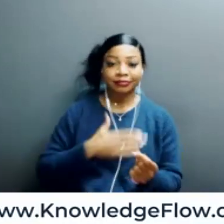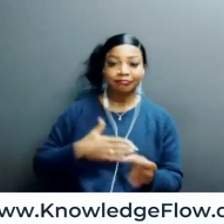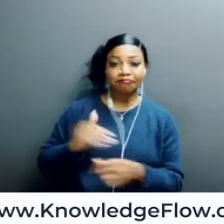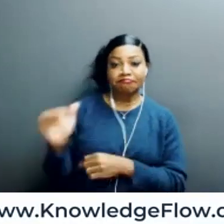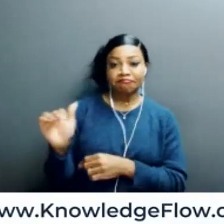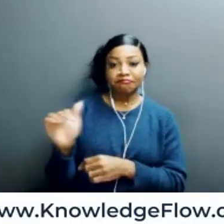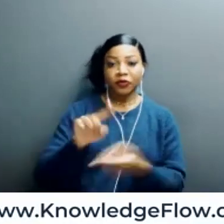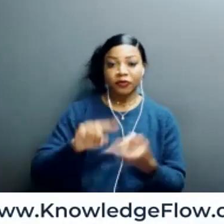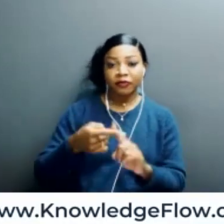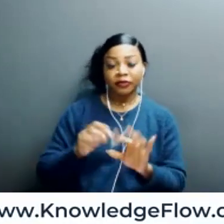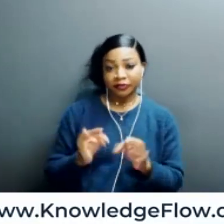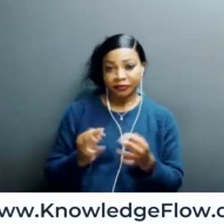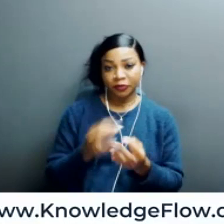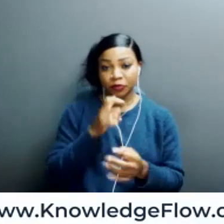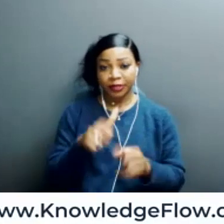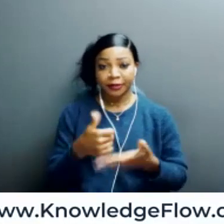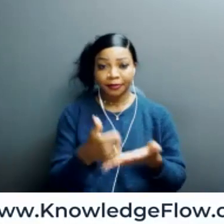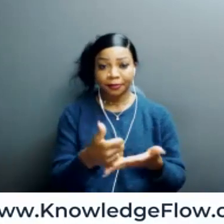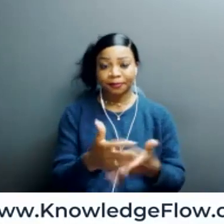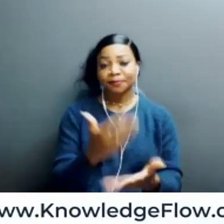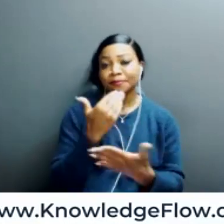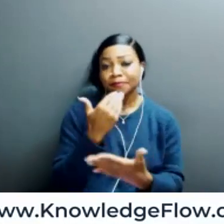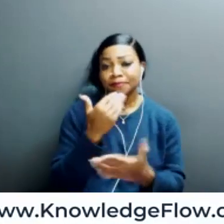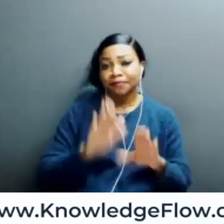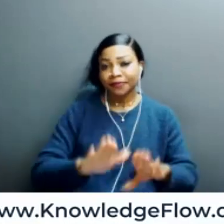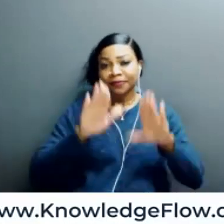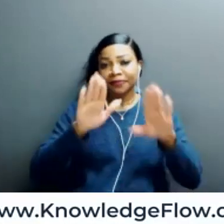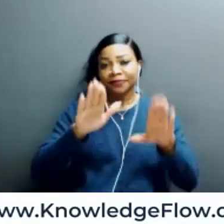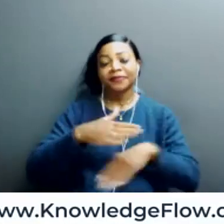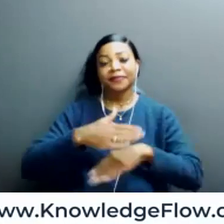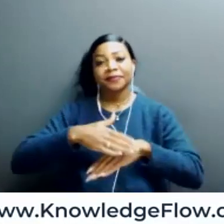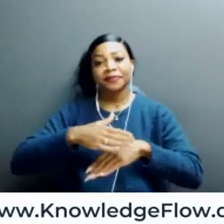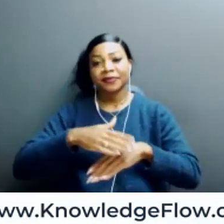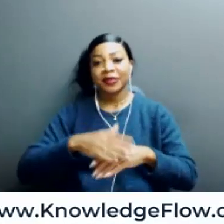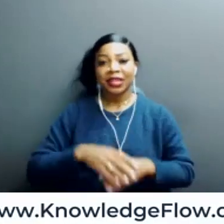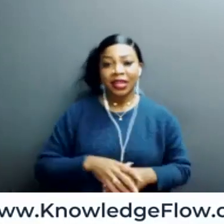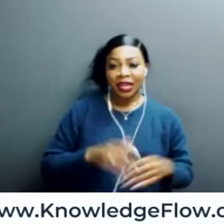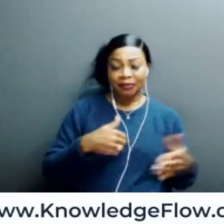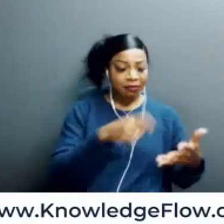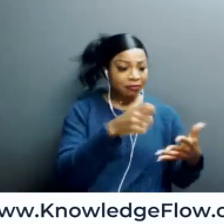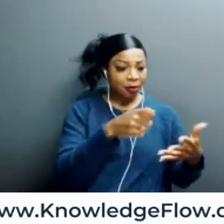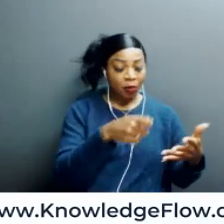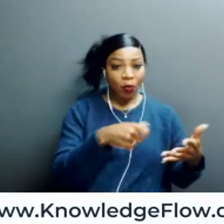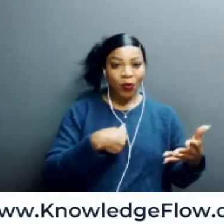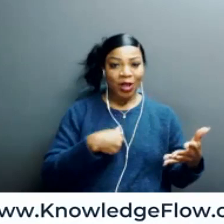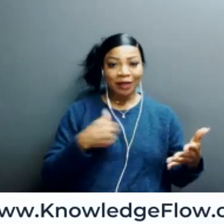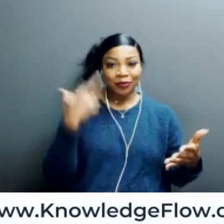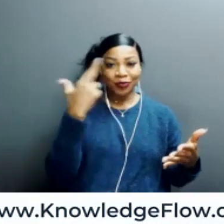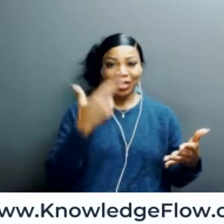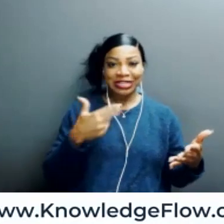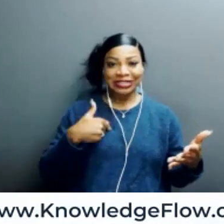thank you those are all excellent advice and as you're speaking and making check marks I'm like well didn't do that um